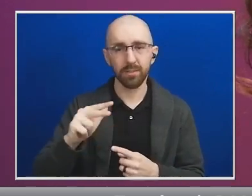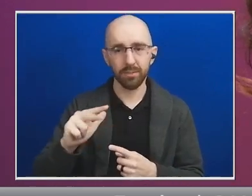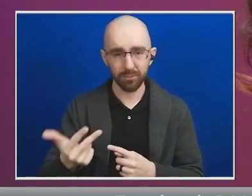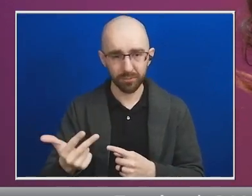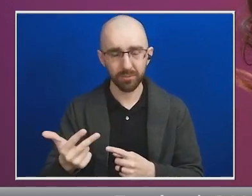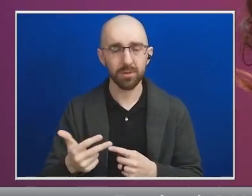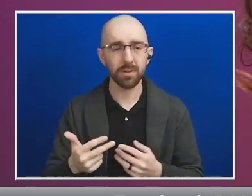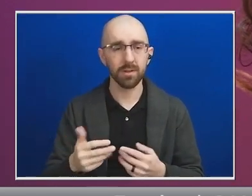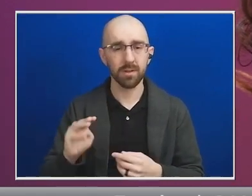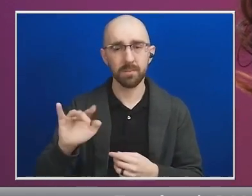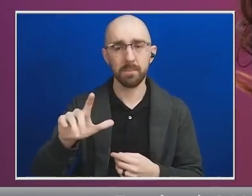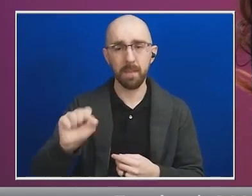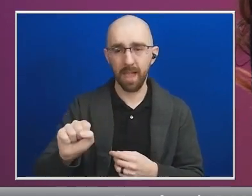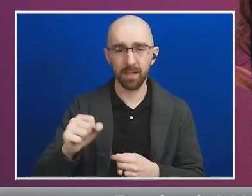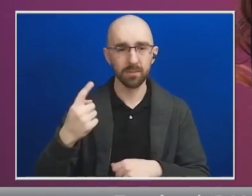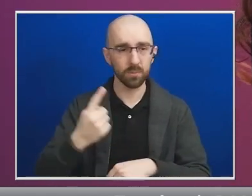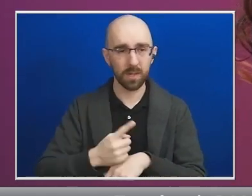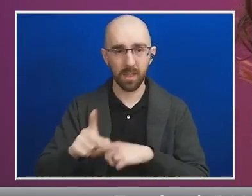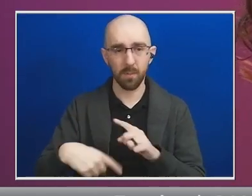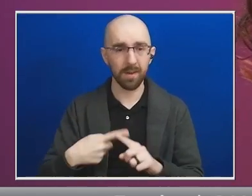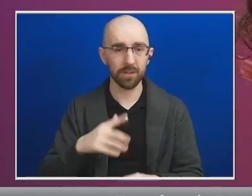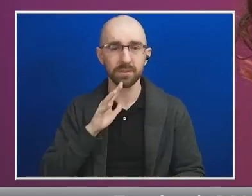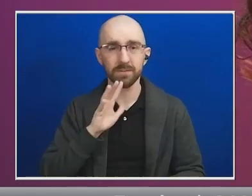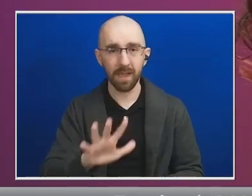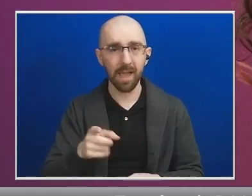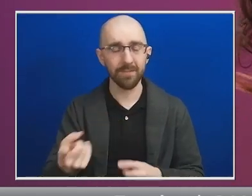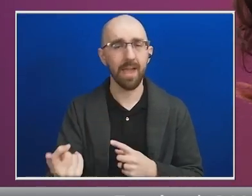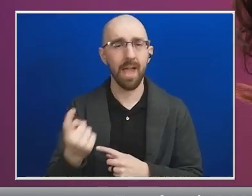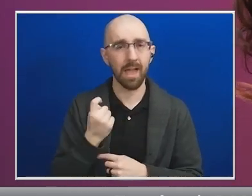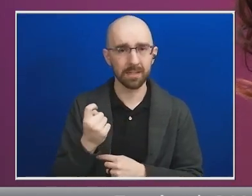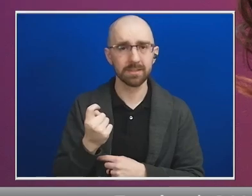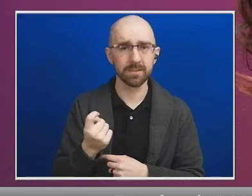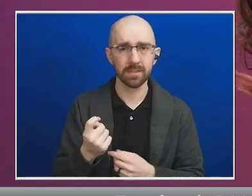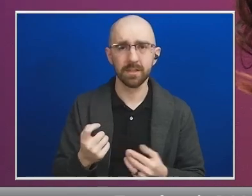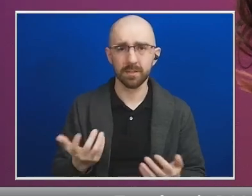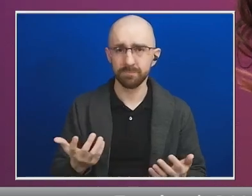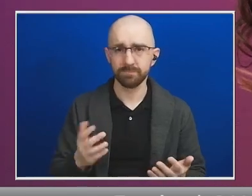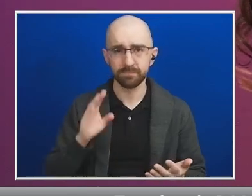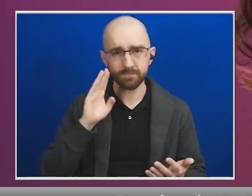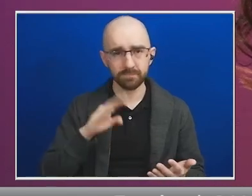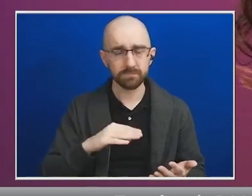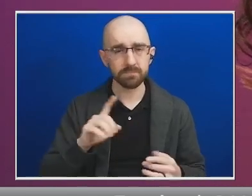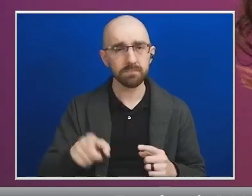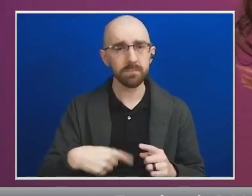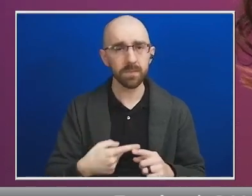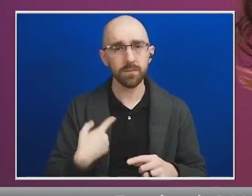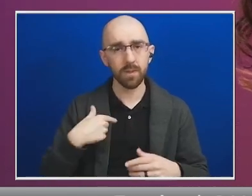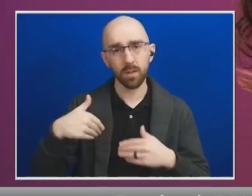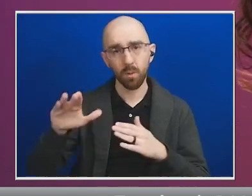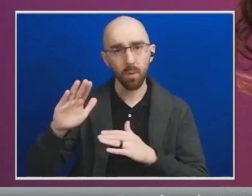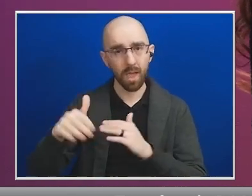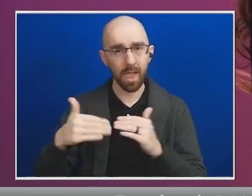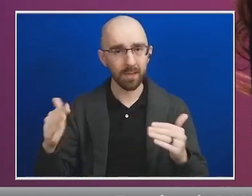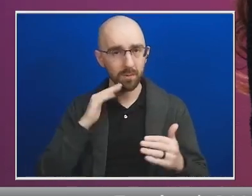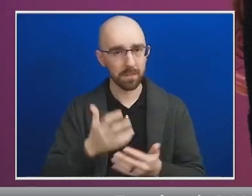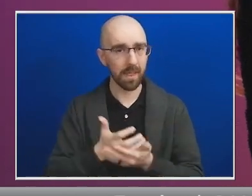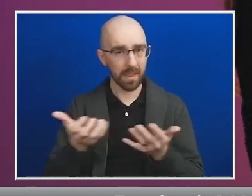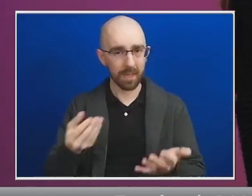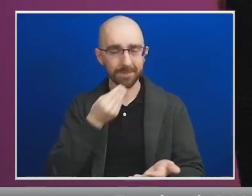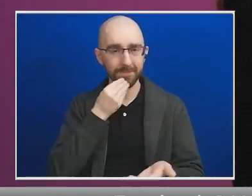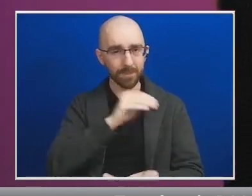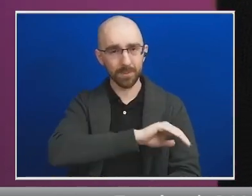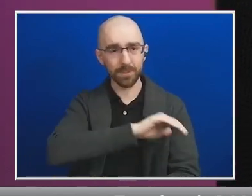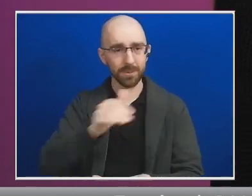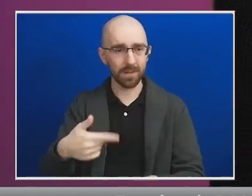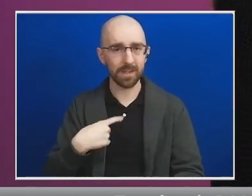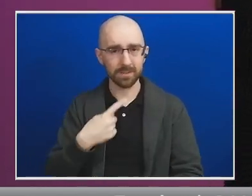day when he was 5 had asked me, when I go to heaven, will there be lots of food? And I said, oh my gosh, yes,